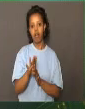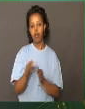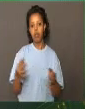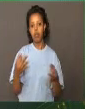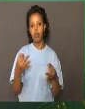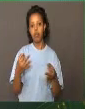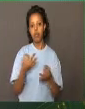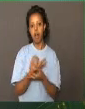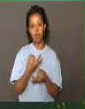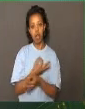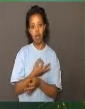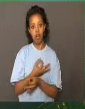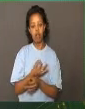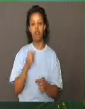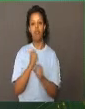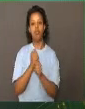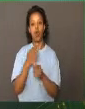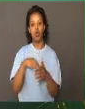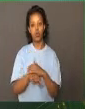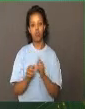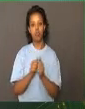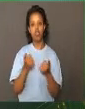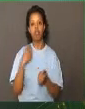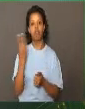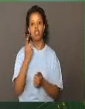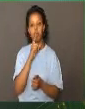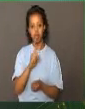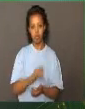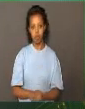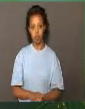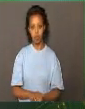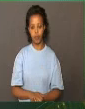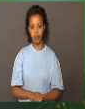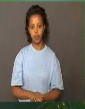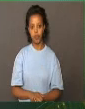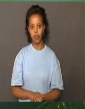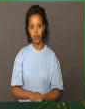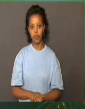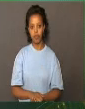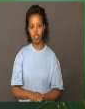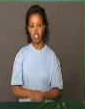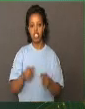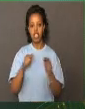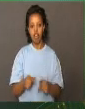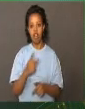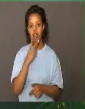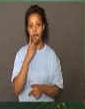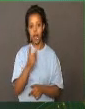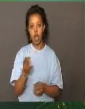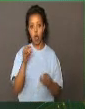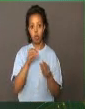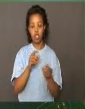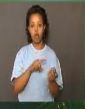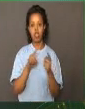in industrial production. We will discuss how bacteria